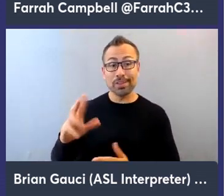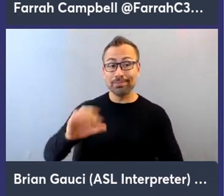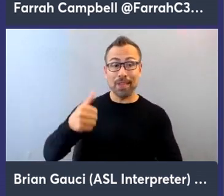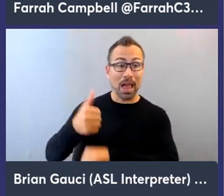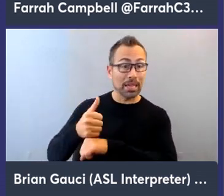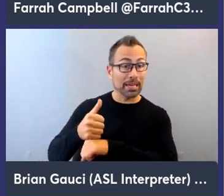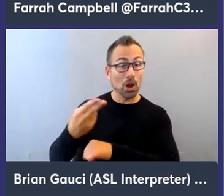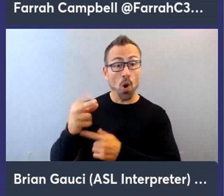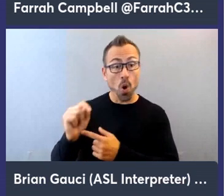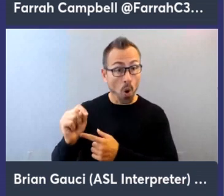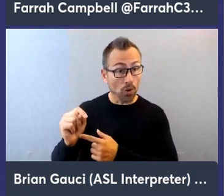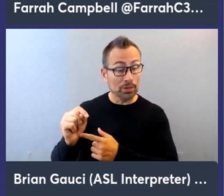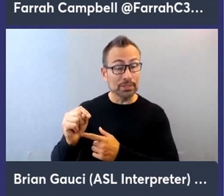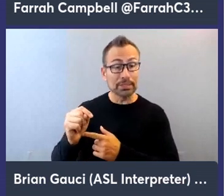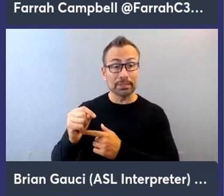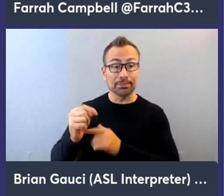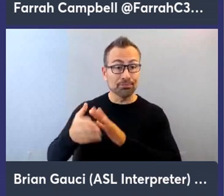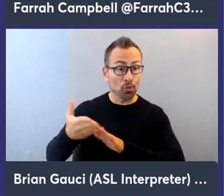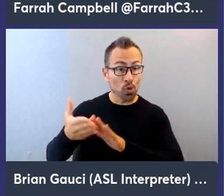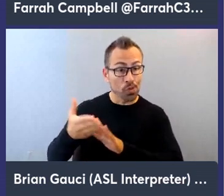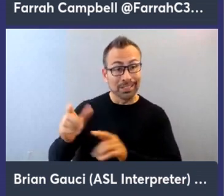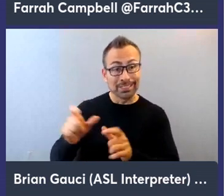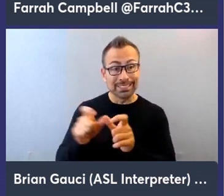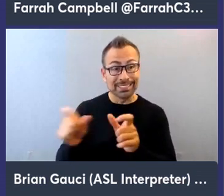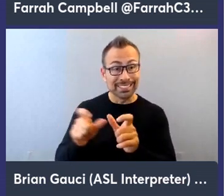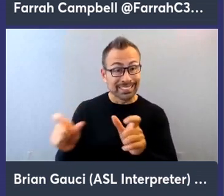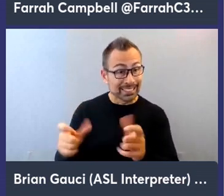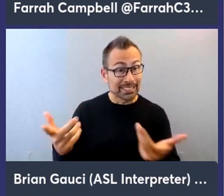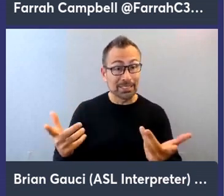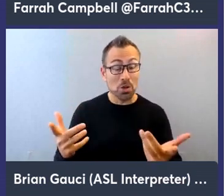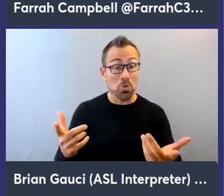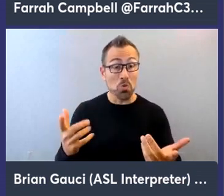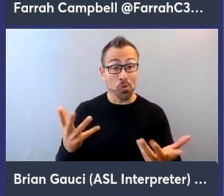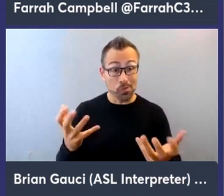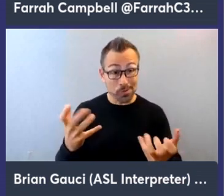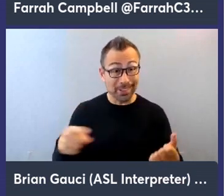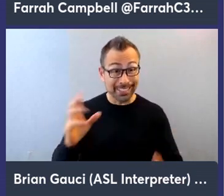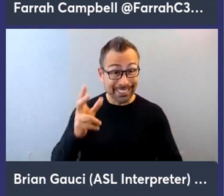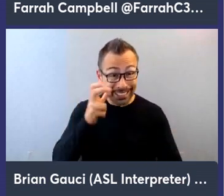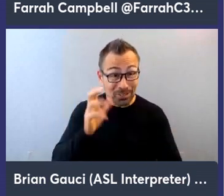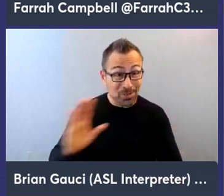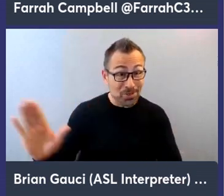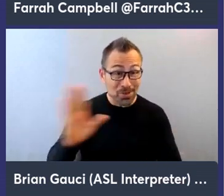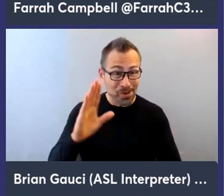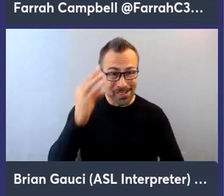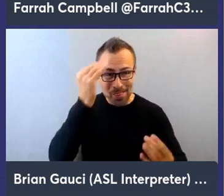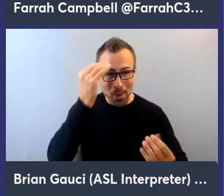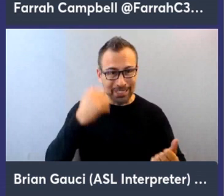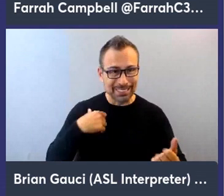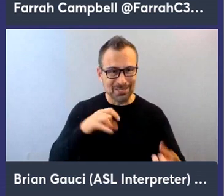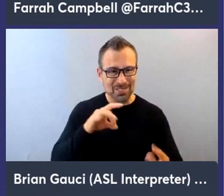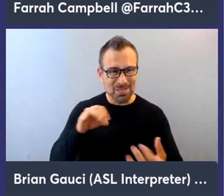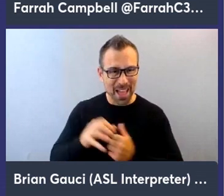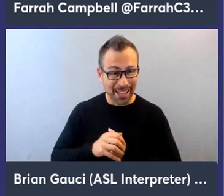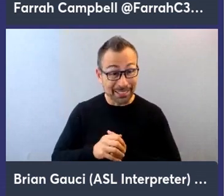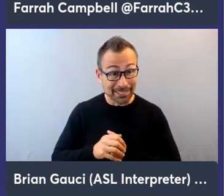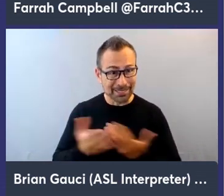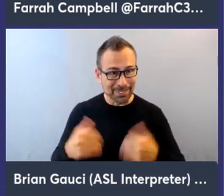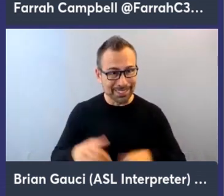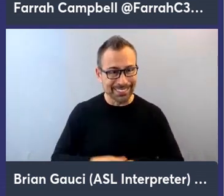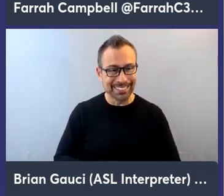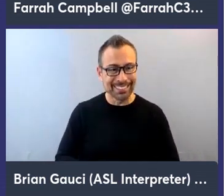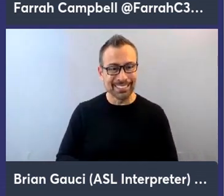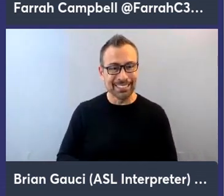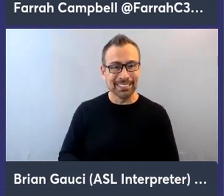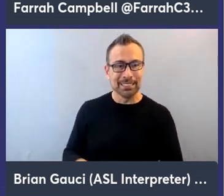and we'd love to hear your thoughts and feedback. Yeah, this is awesome. I'm gonna go lunch